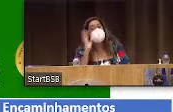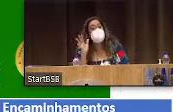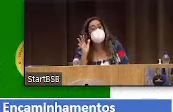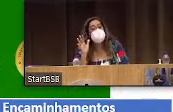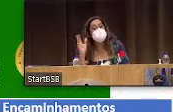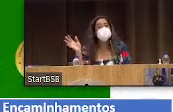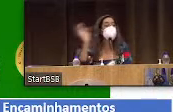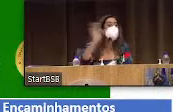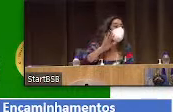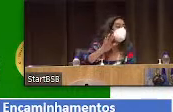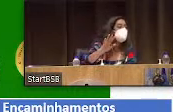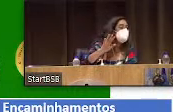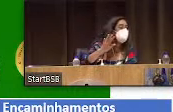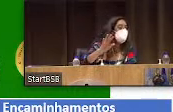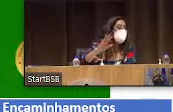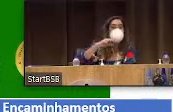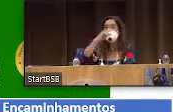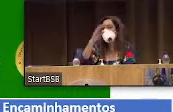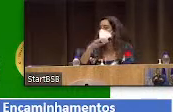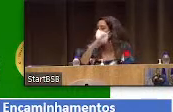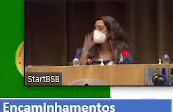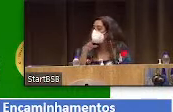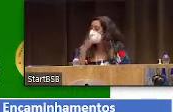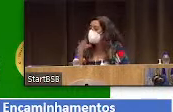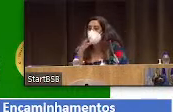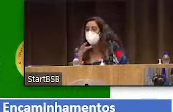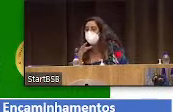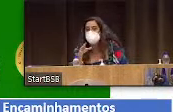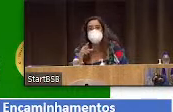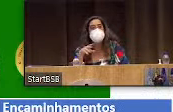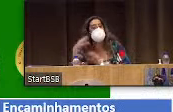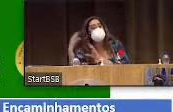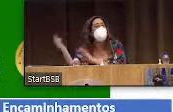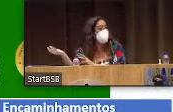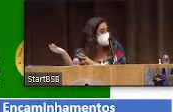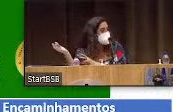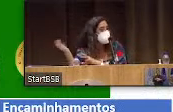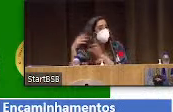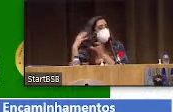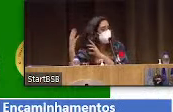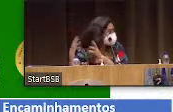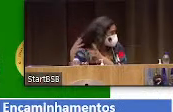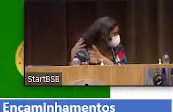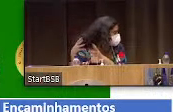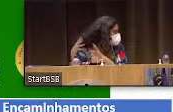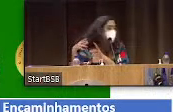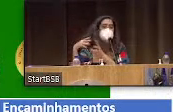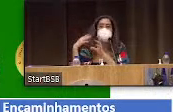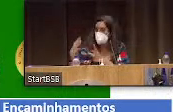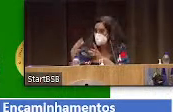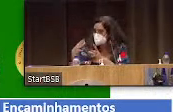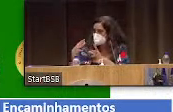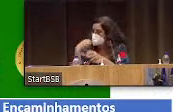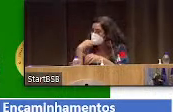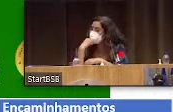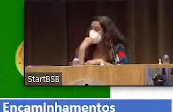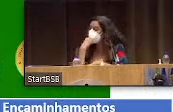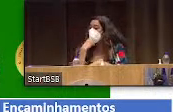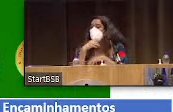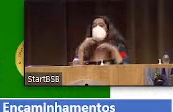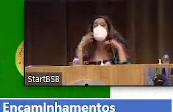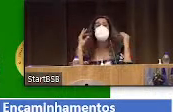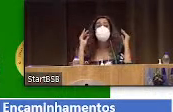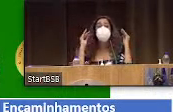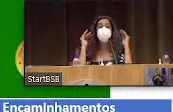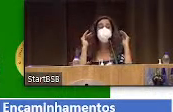historic report, half of them with pain in the bones, and half with